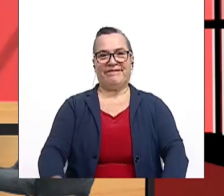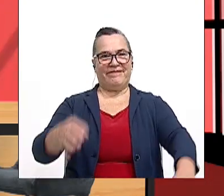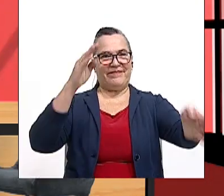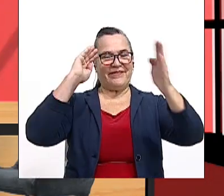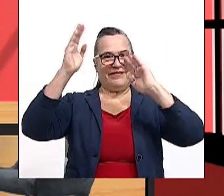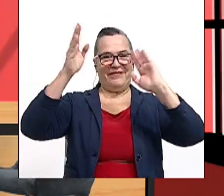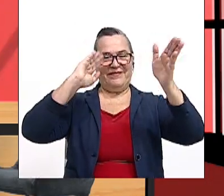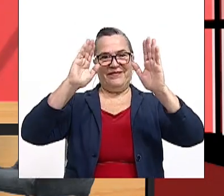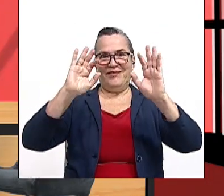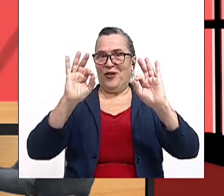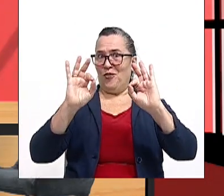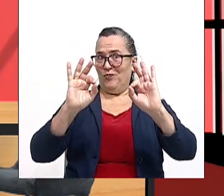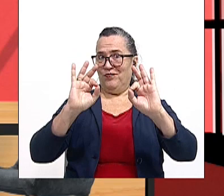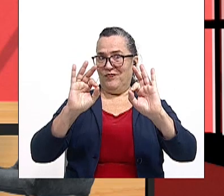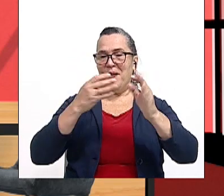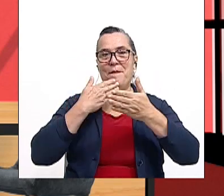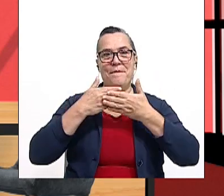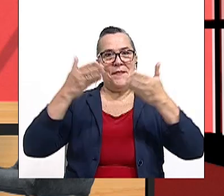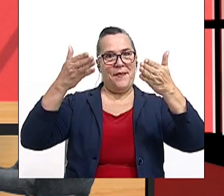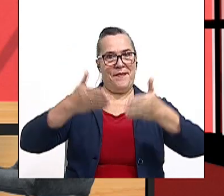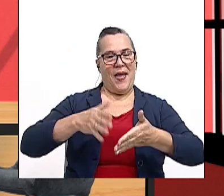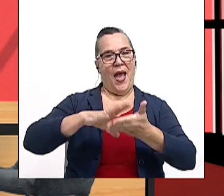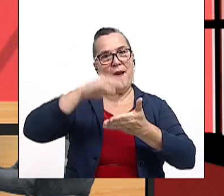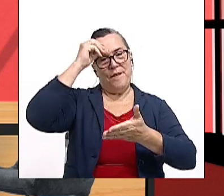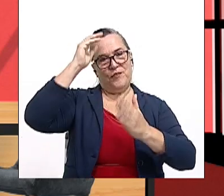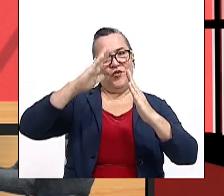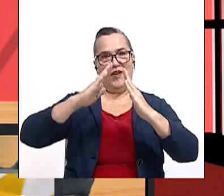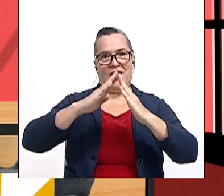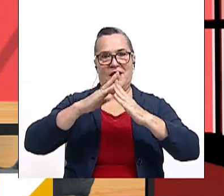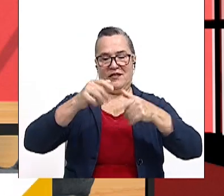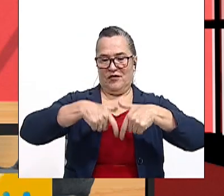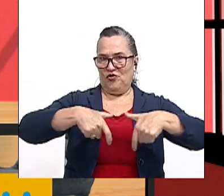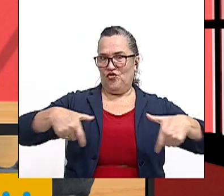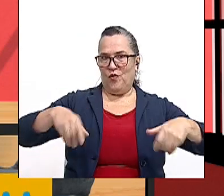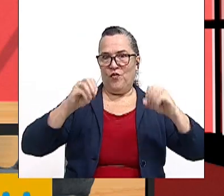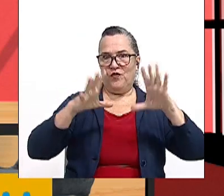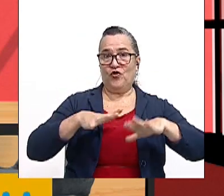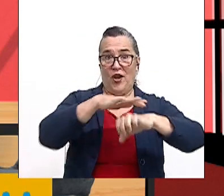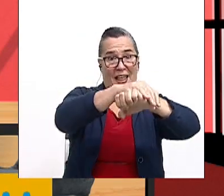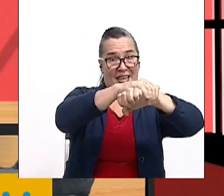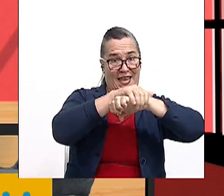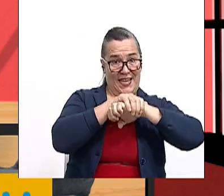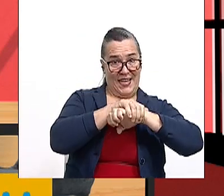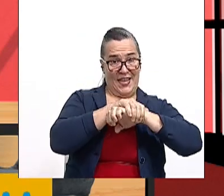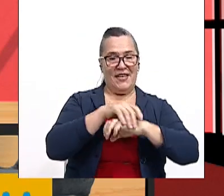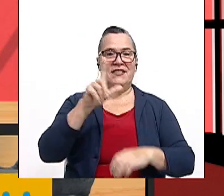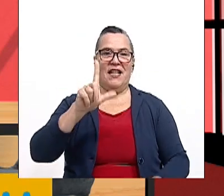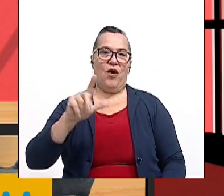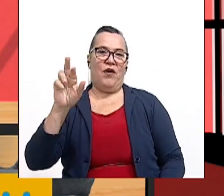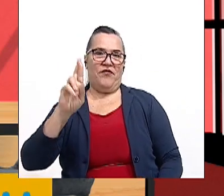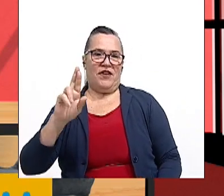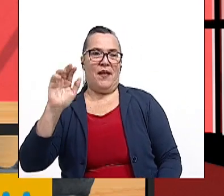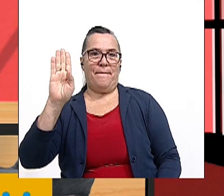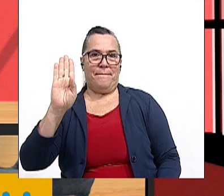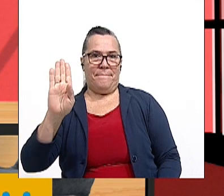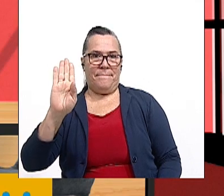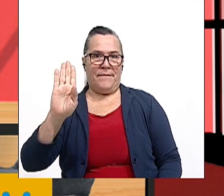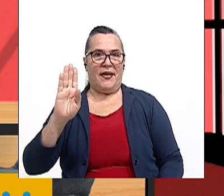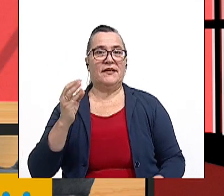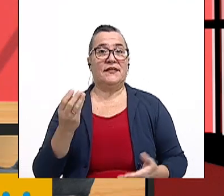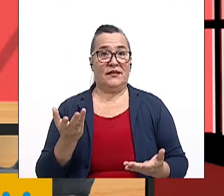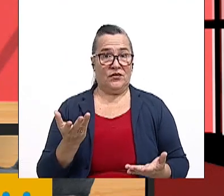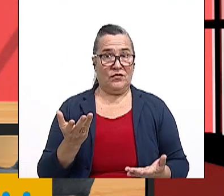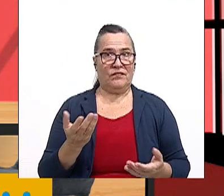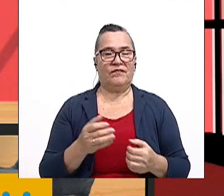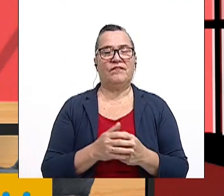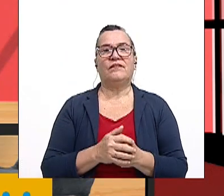Hi, how are you? Welcome to Aprendo en Casa. I am teacher Laura Reales Ballestero, and today we are going